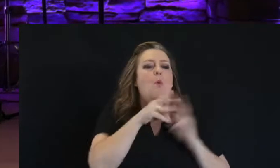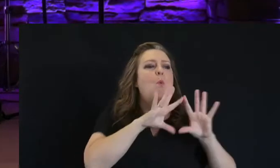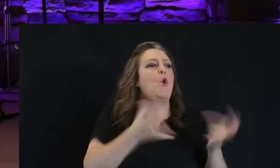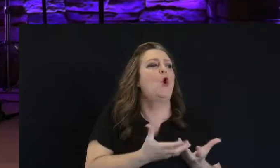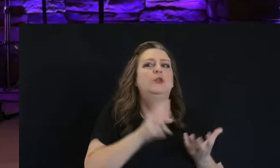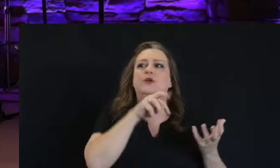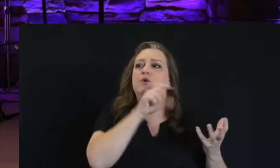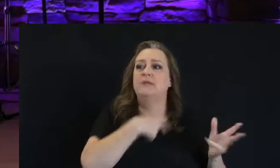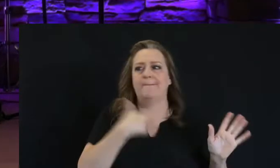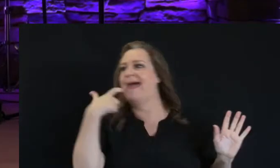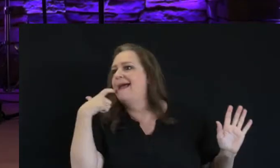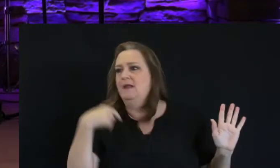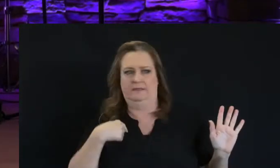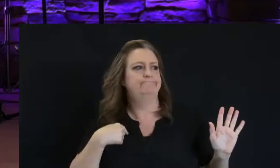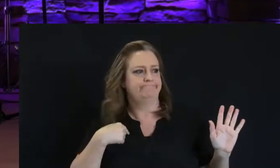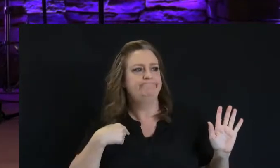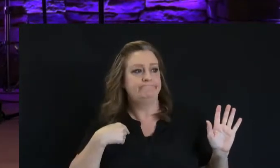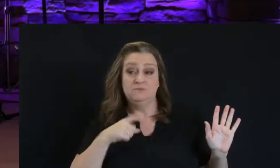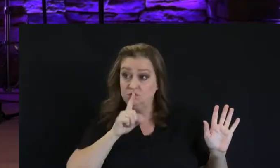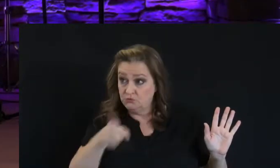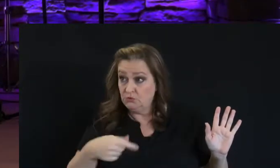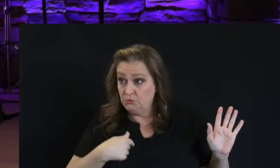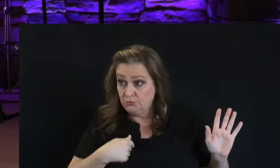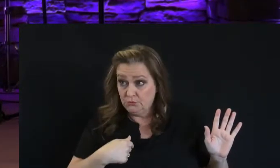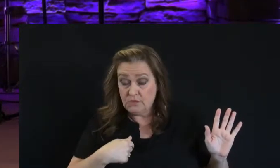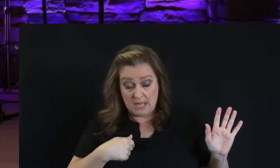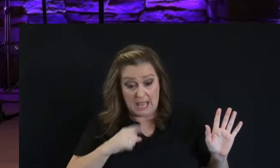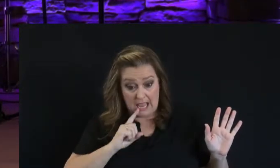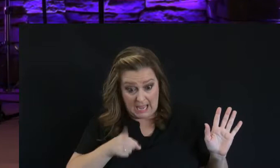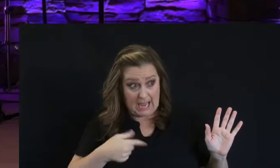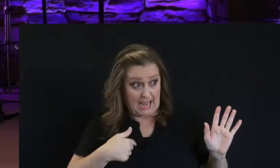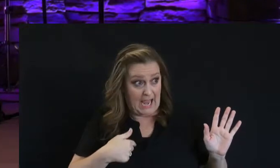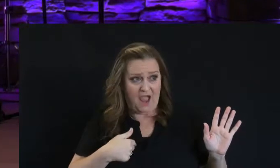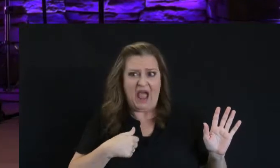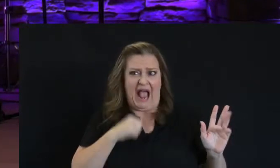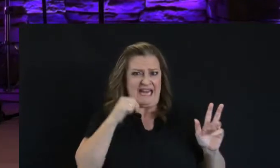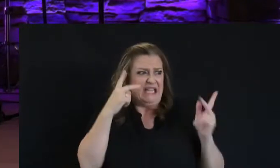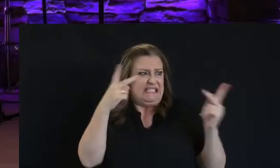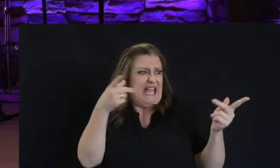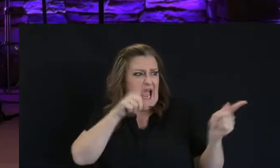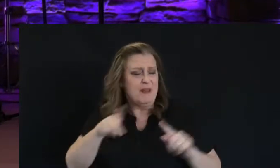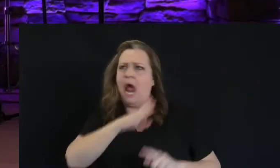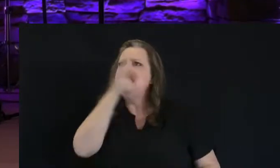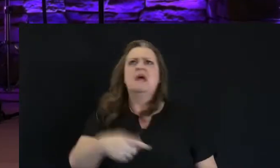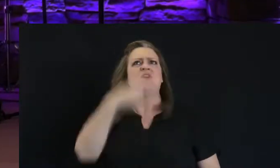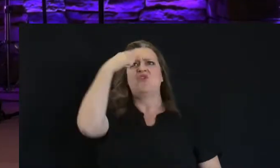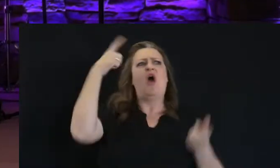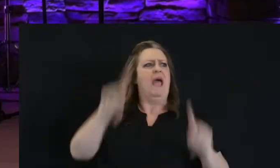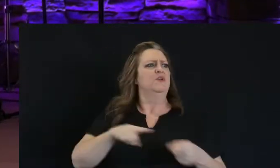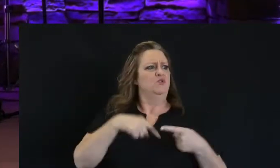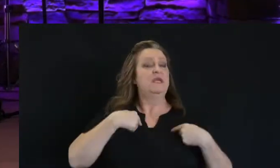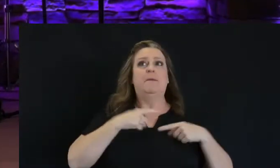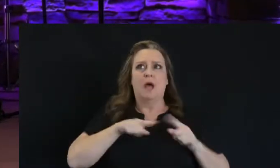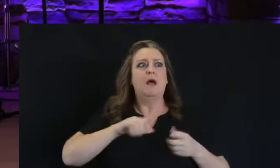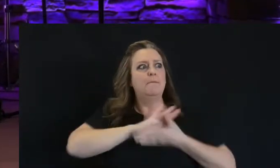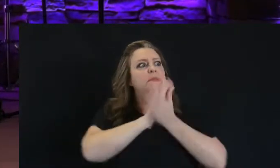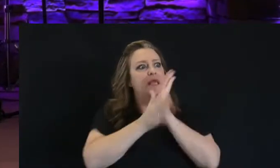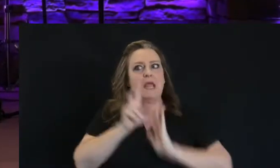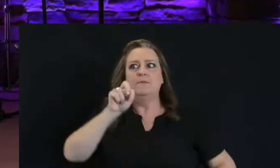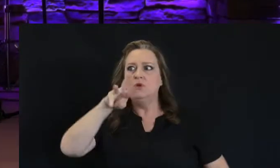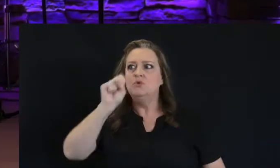I'm an addict, and it's true. I am, and I didn't even see it coming. I never thought it would happen, but I became a news addict.